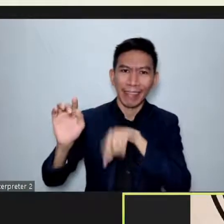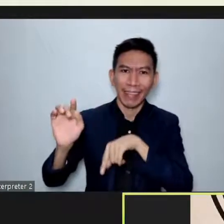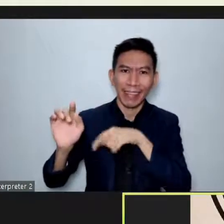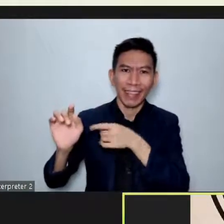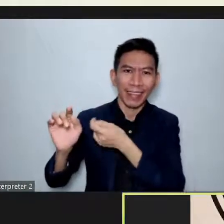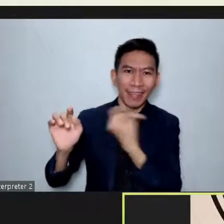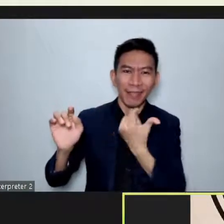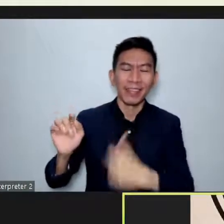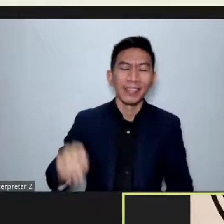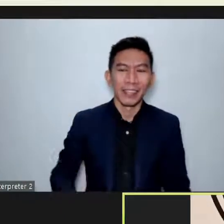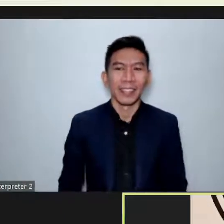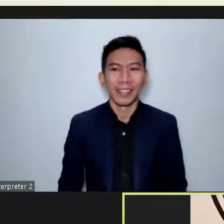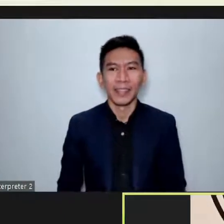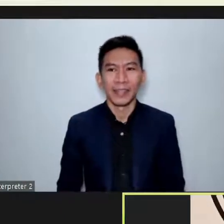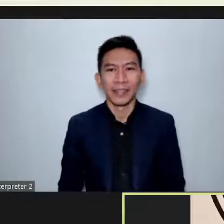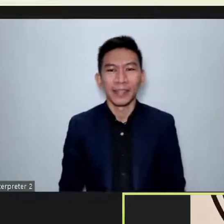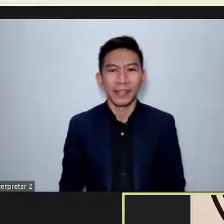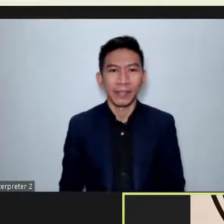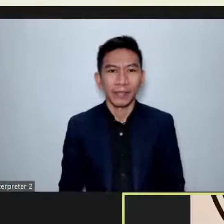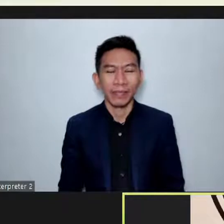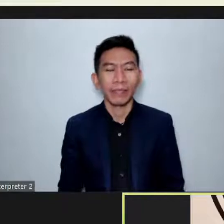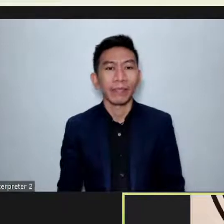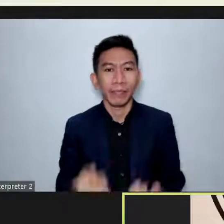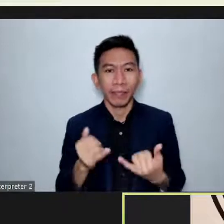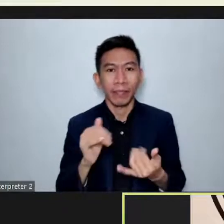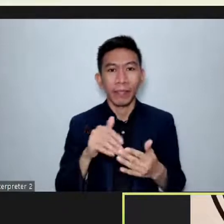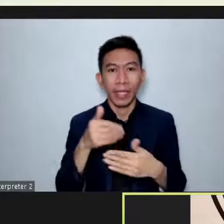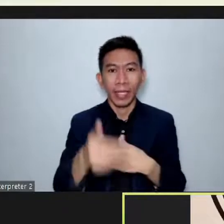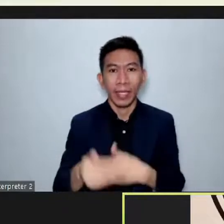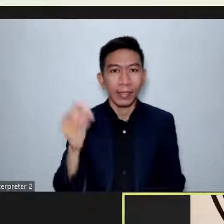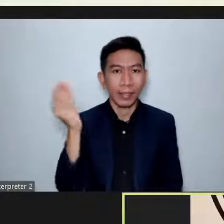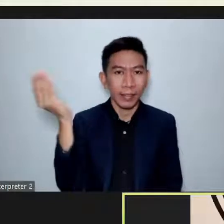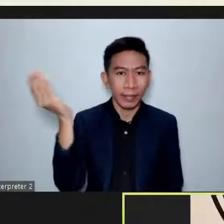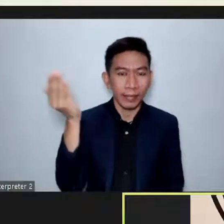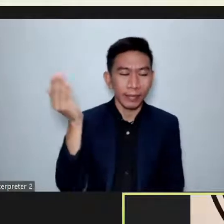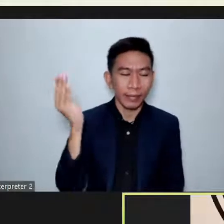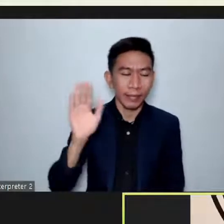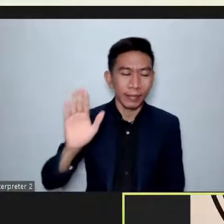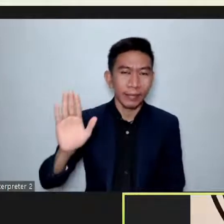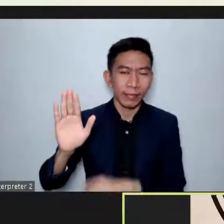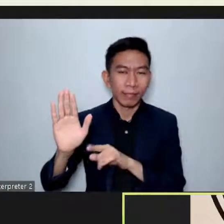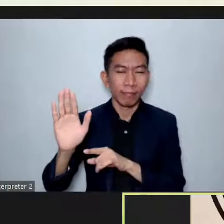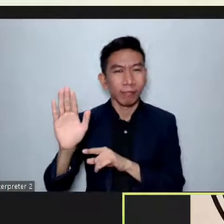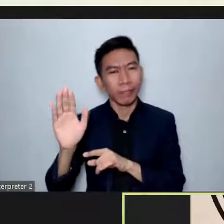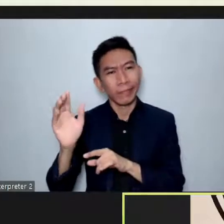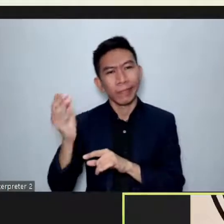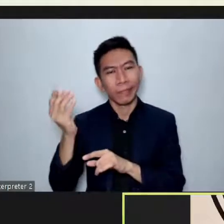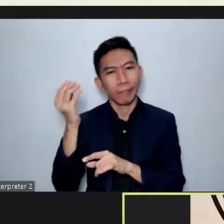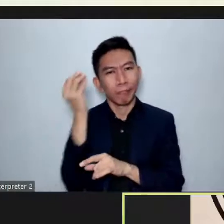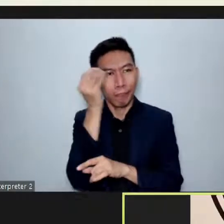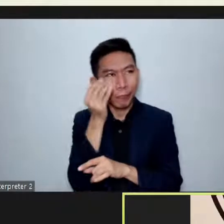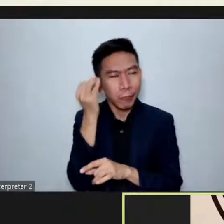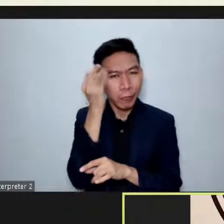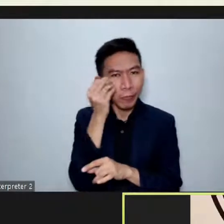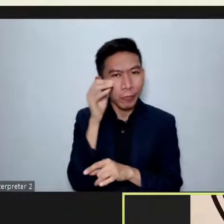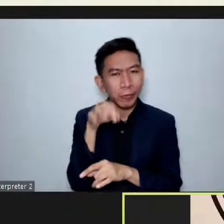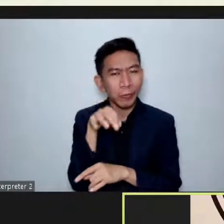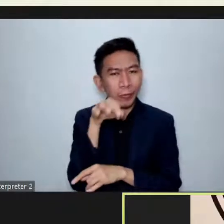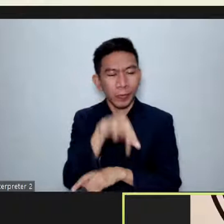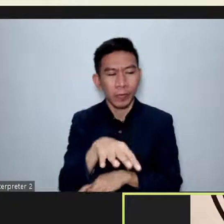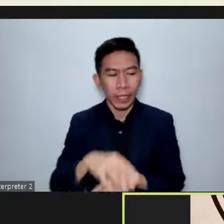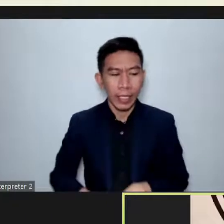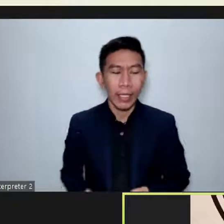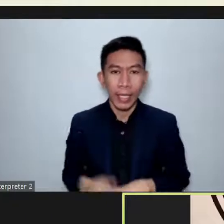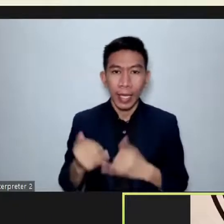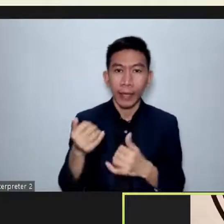our next reactor to share his thoughts about the presentations this morning. Is the president of